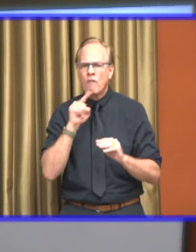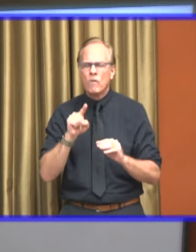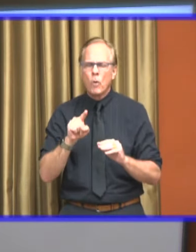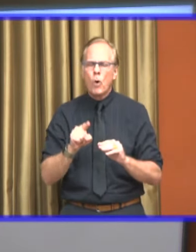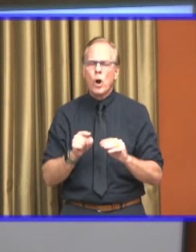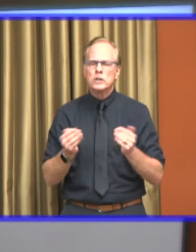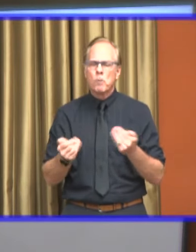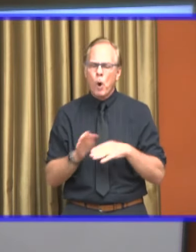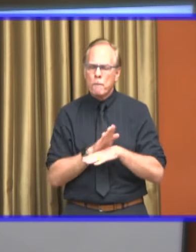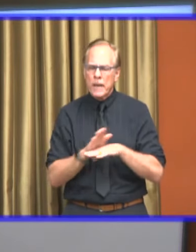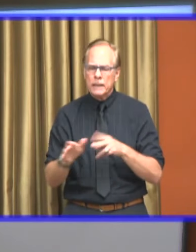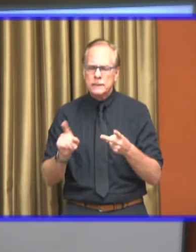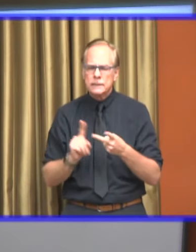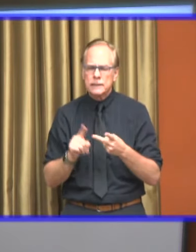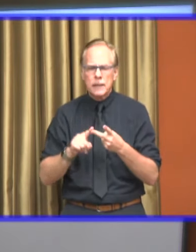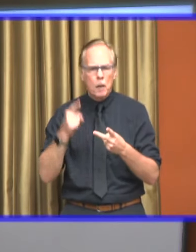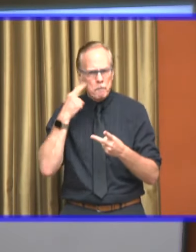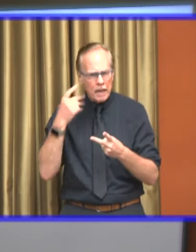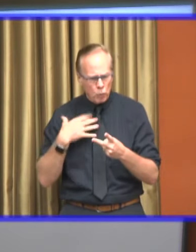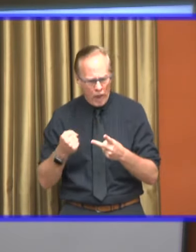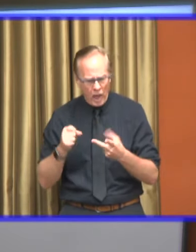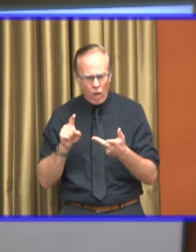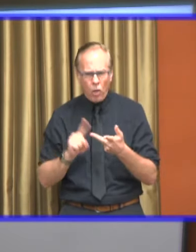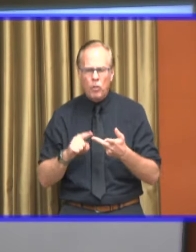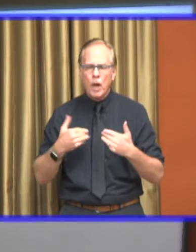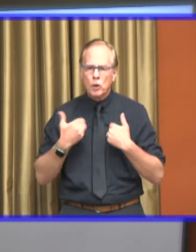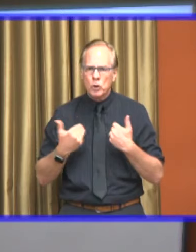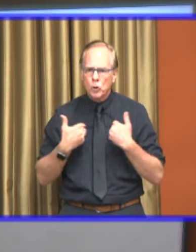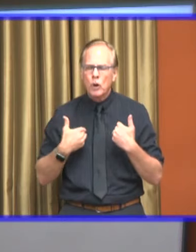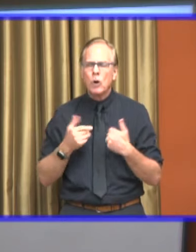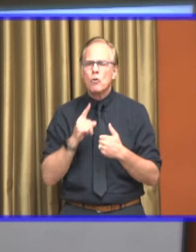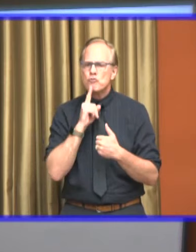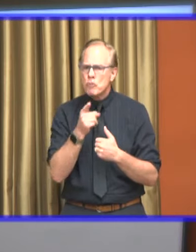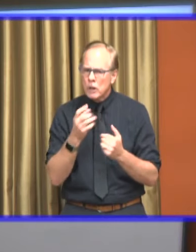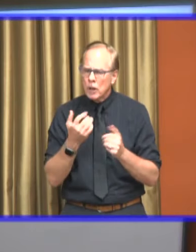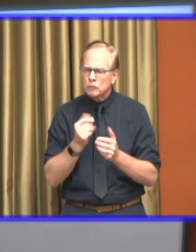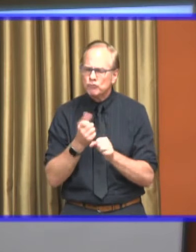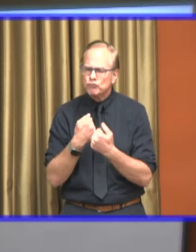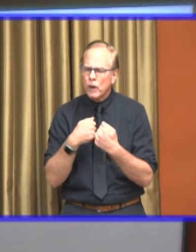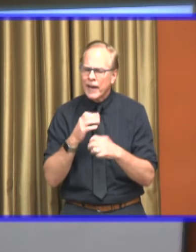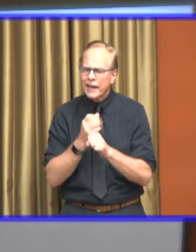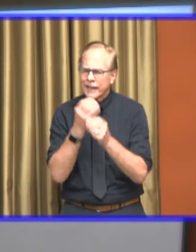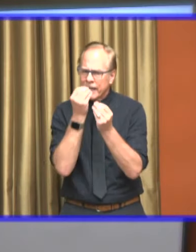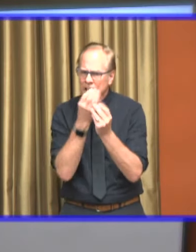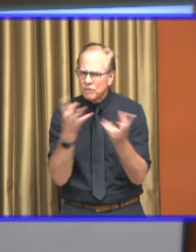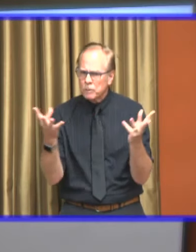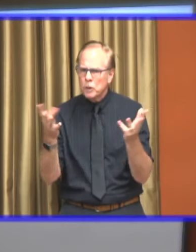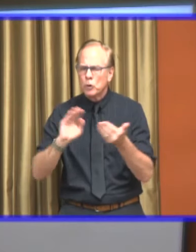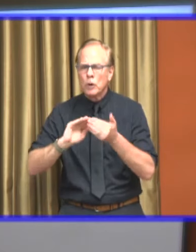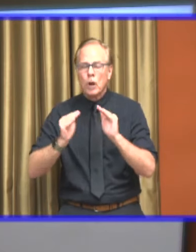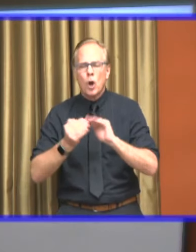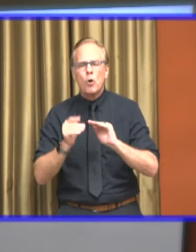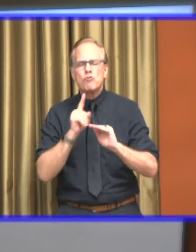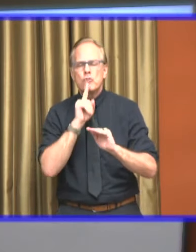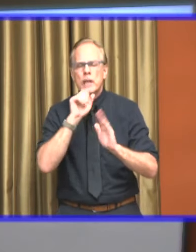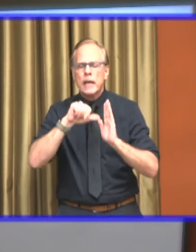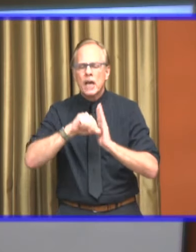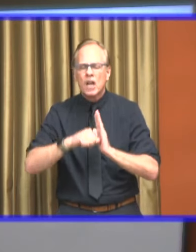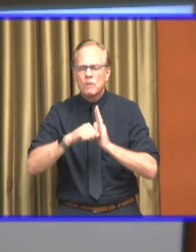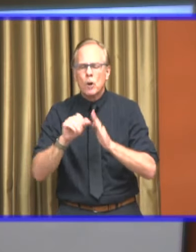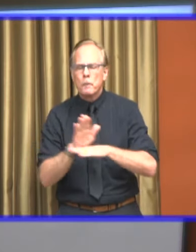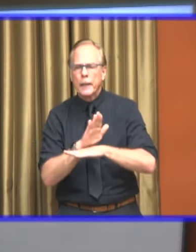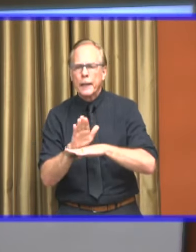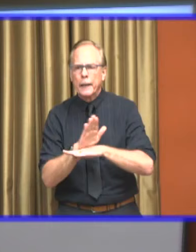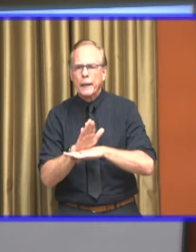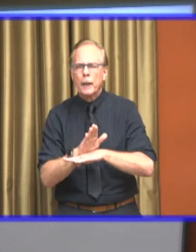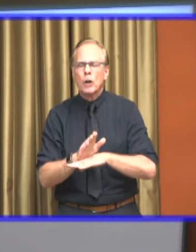youth. Those are well attended, trying to get resources out to our community. I would emphasize to businesses out there to continue to apply